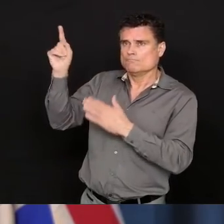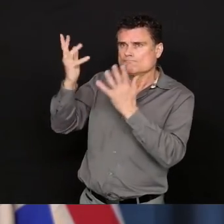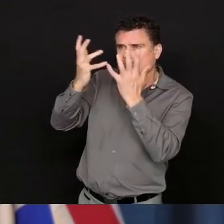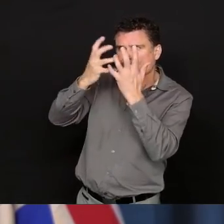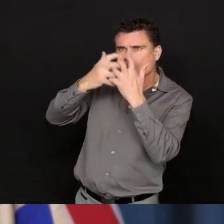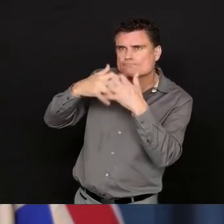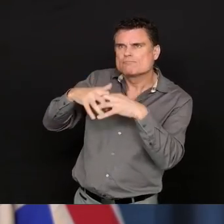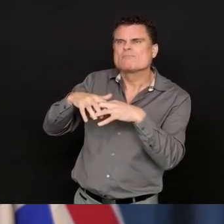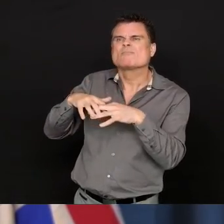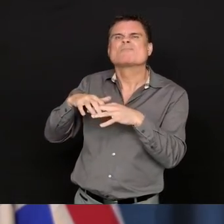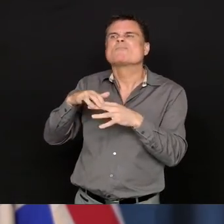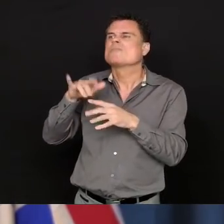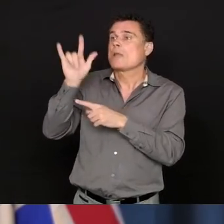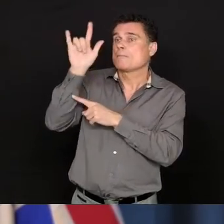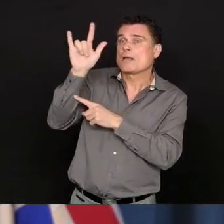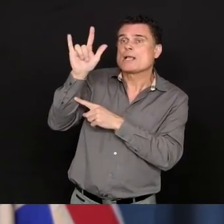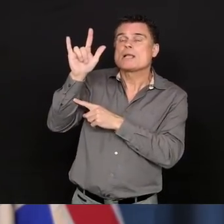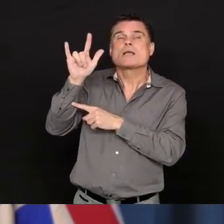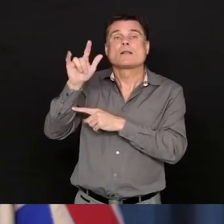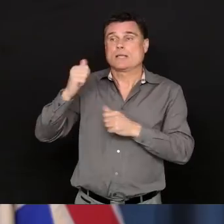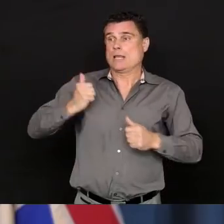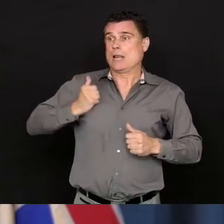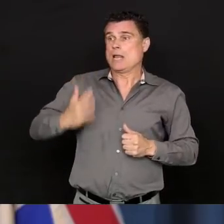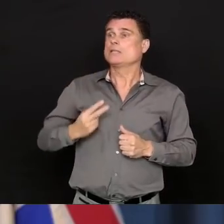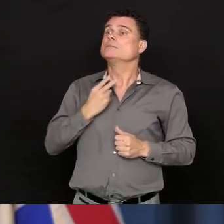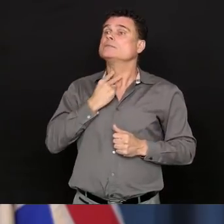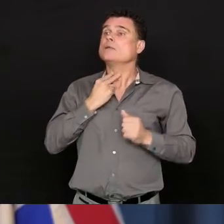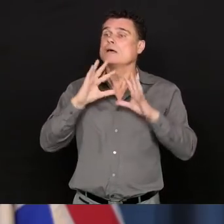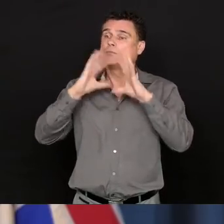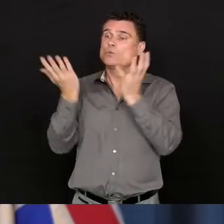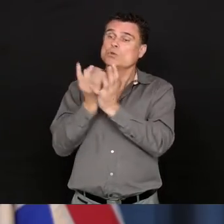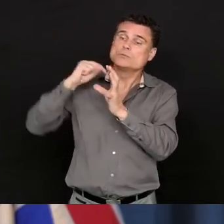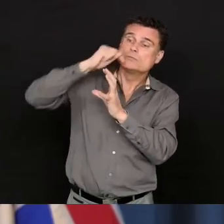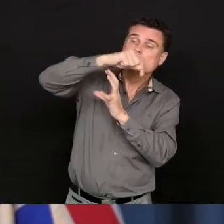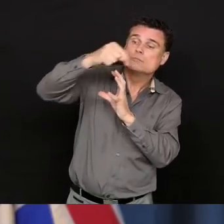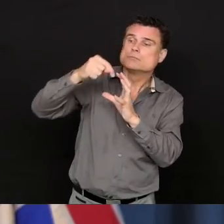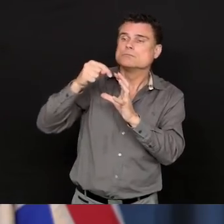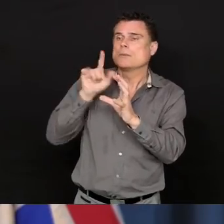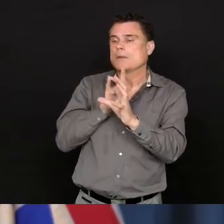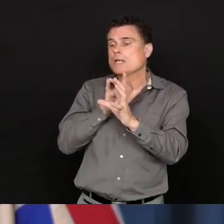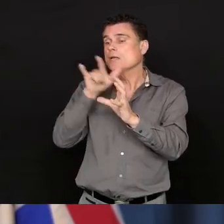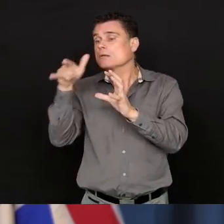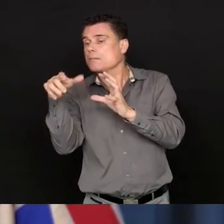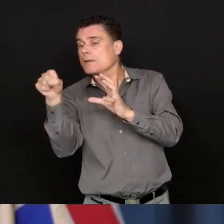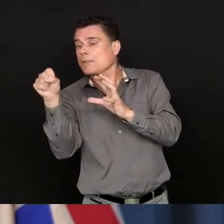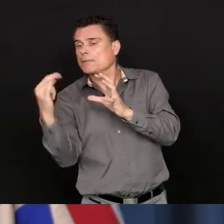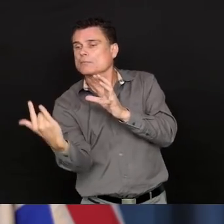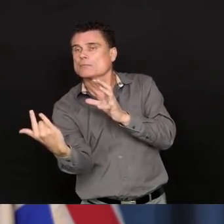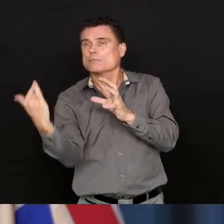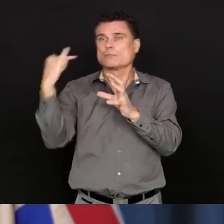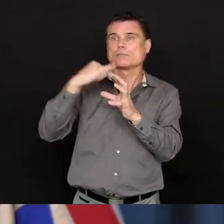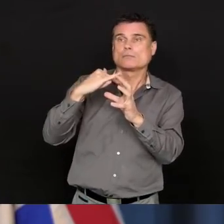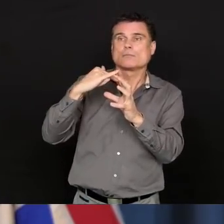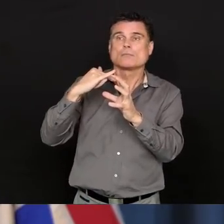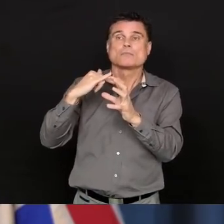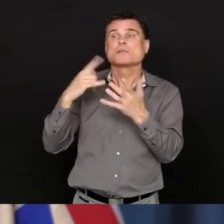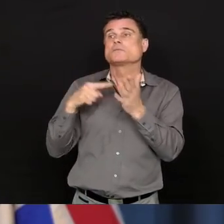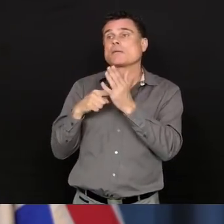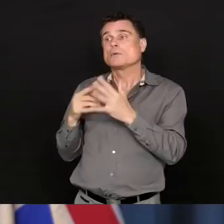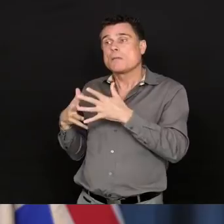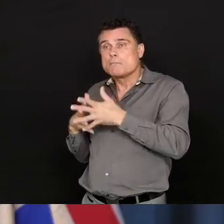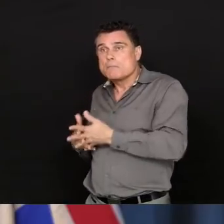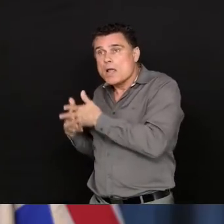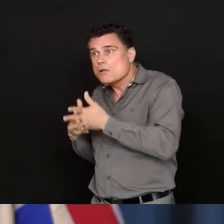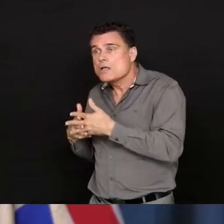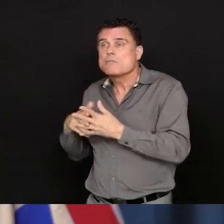the United States and from overseas, are you being informed in advance of the arrival of those